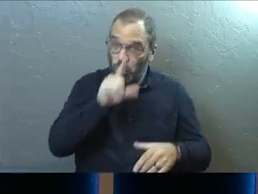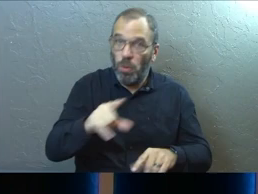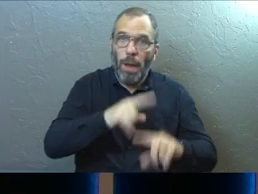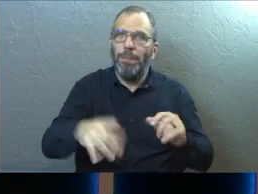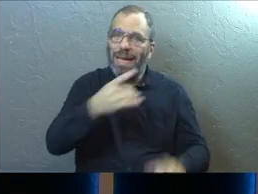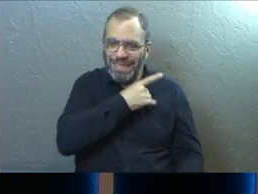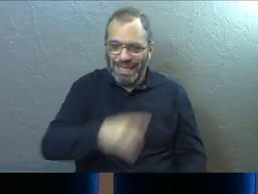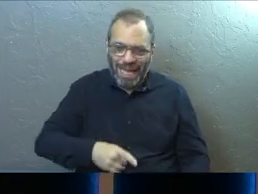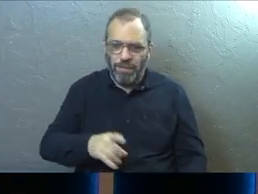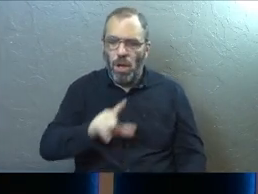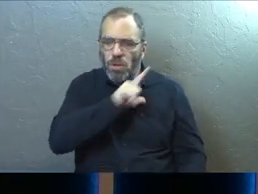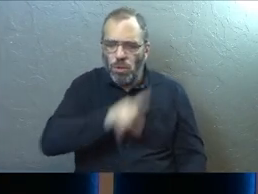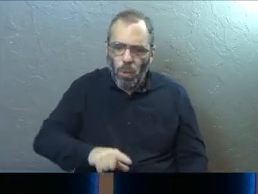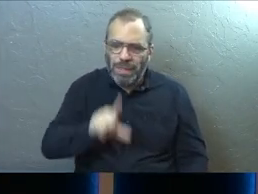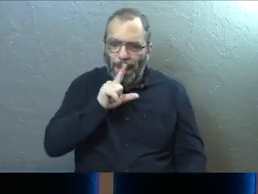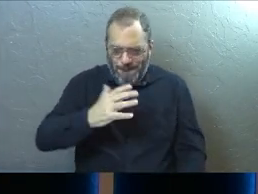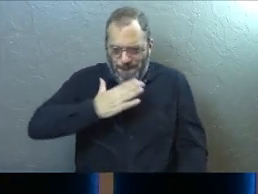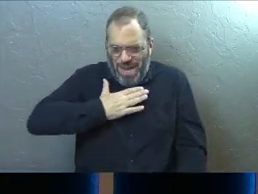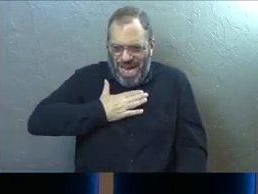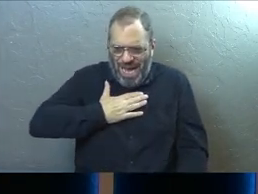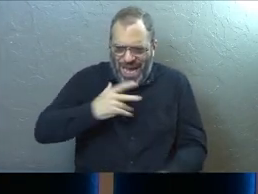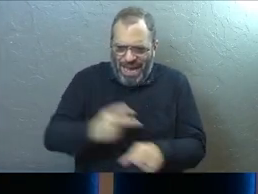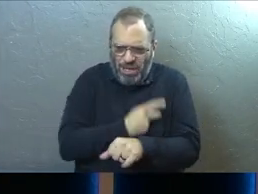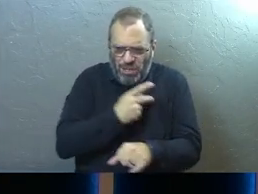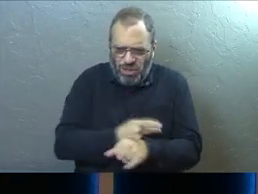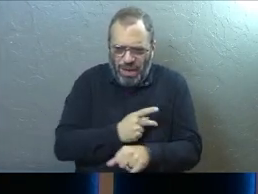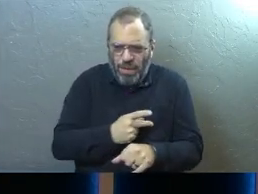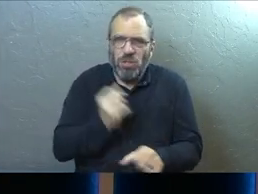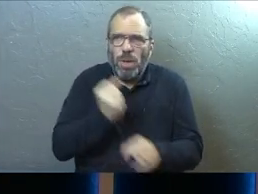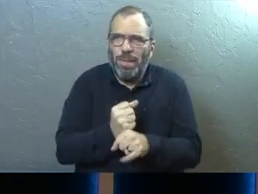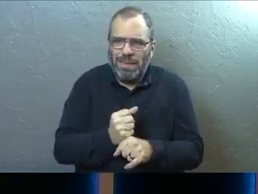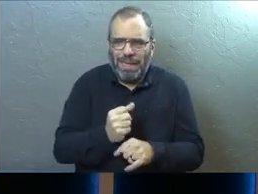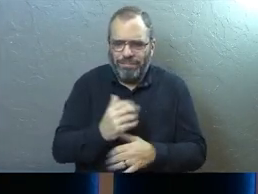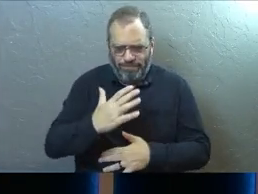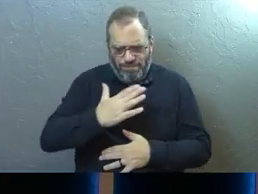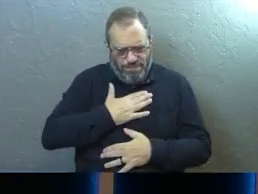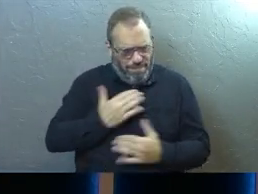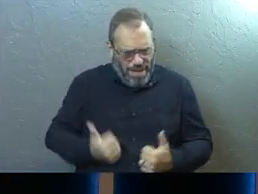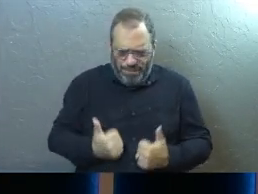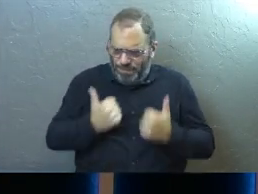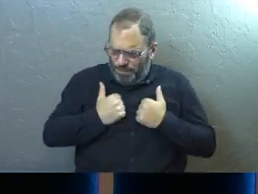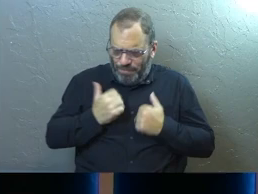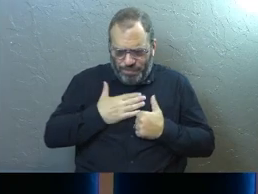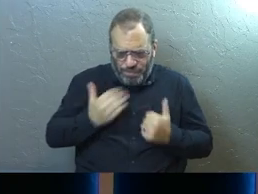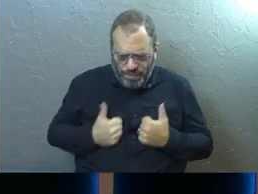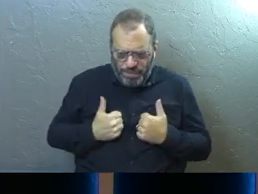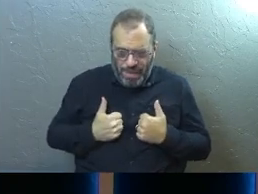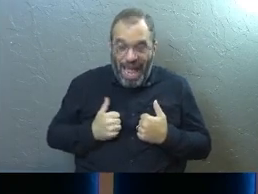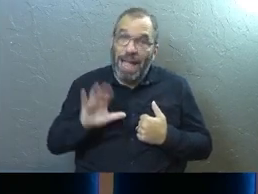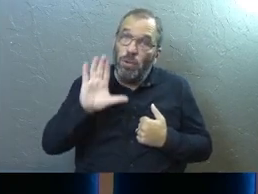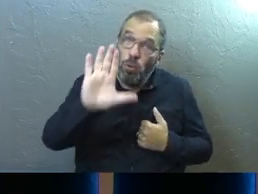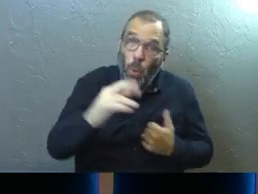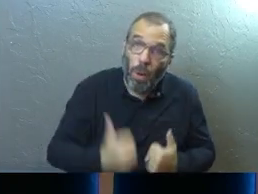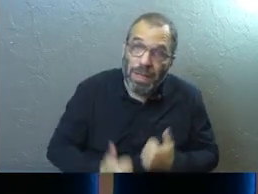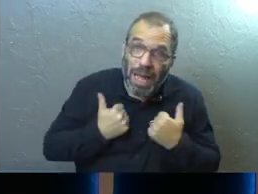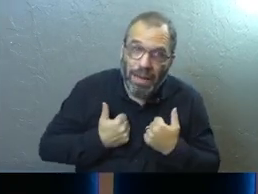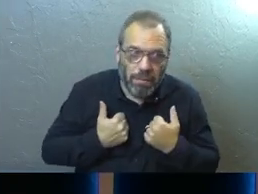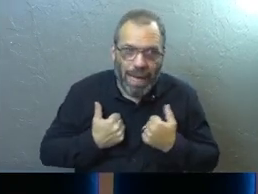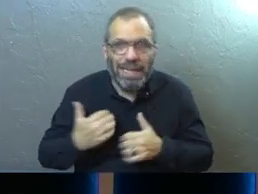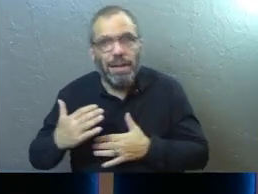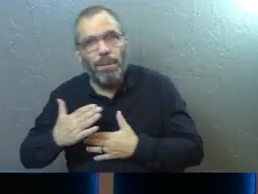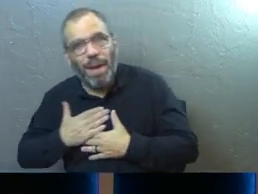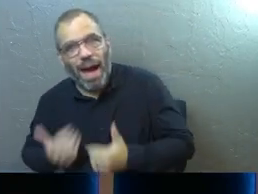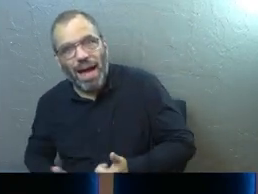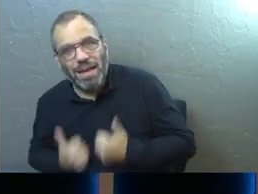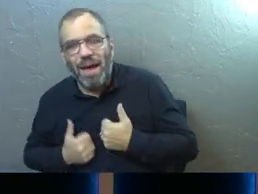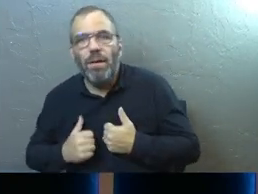true, but David says, the Lord is my shepherd. And he zooms it in on his life, and it's zoomed in on your life and my life.